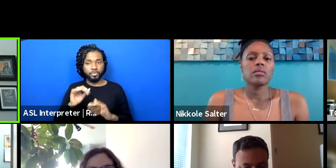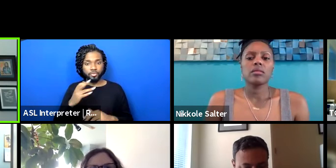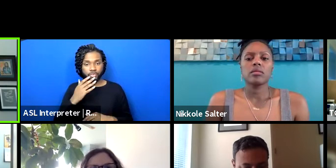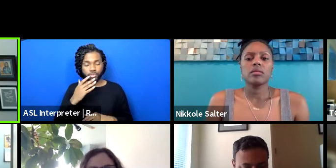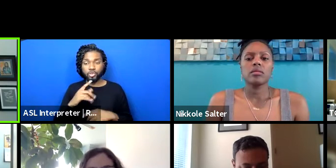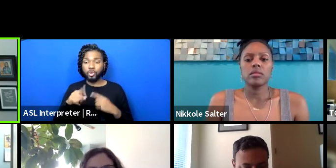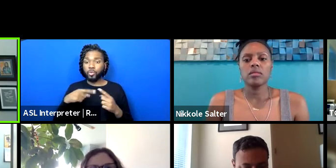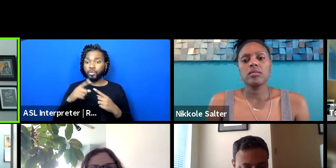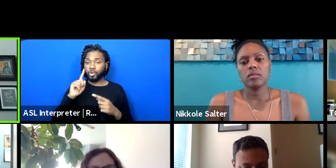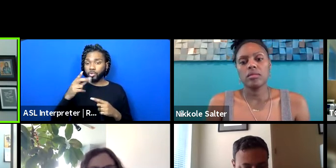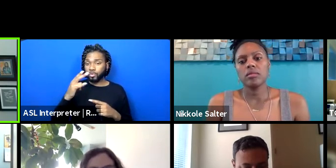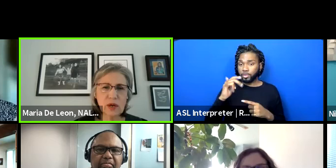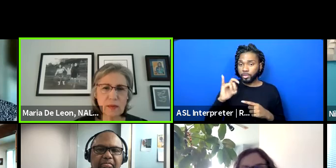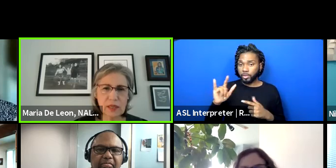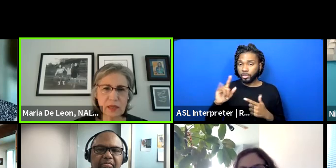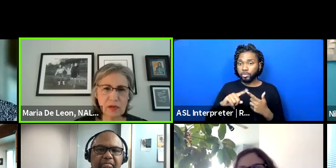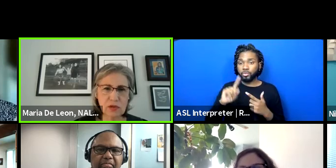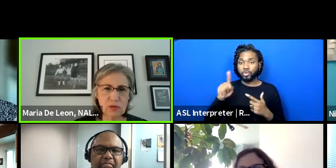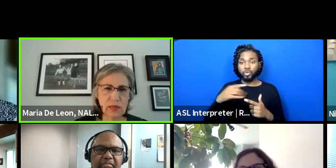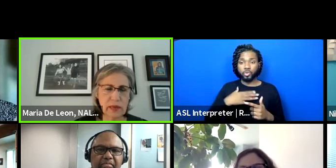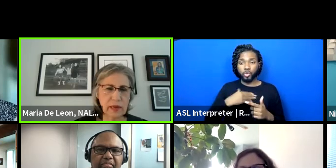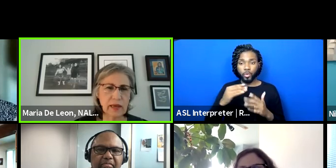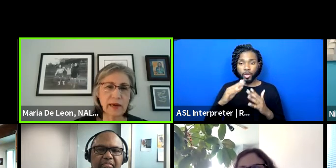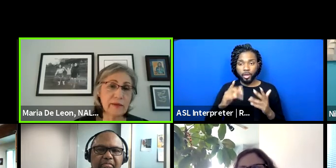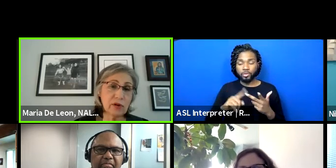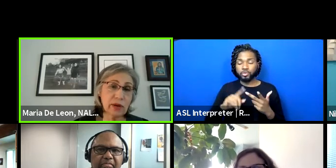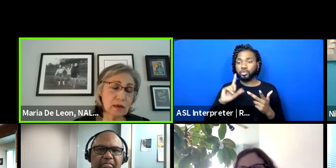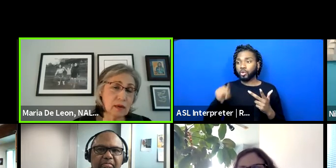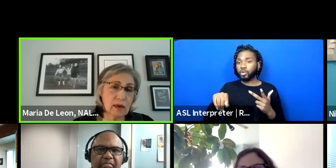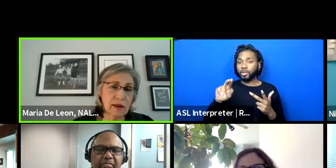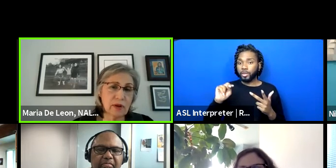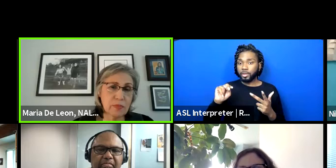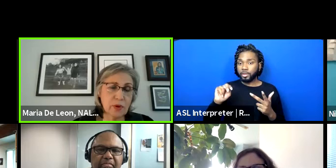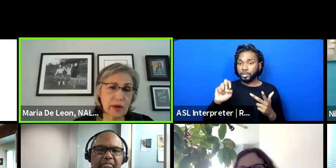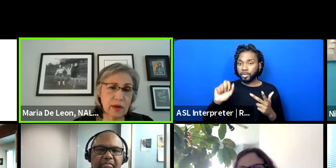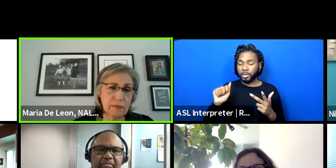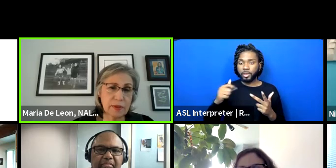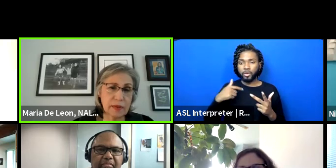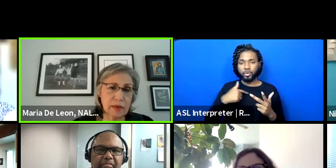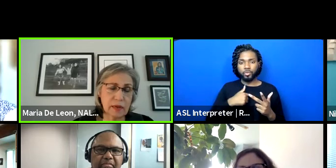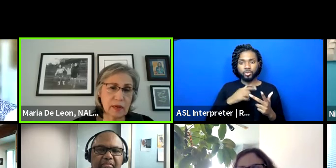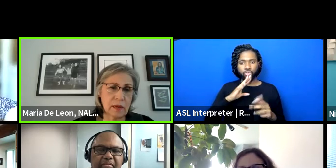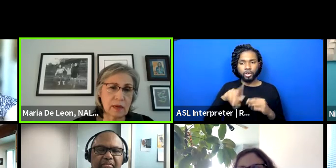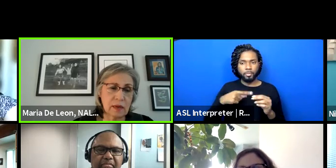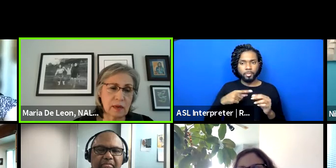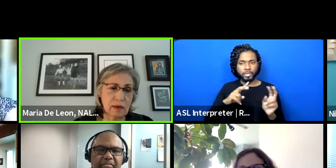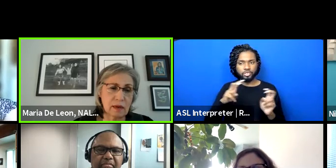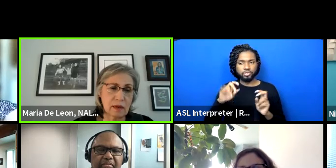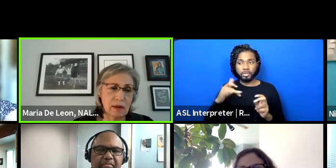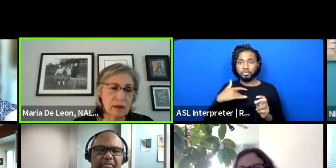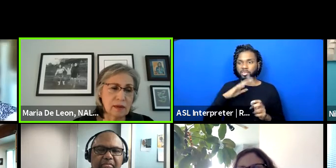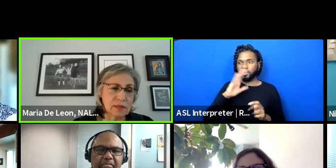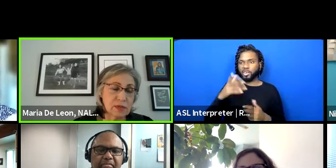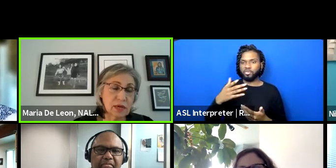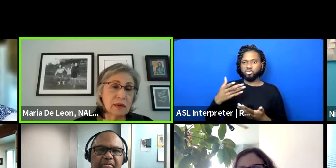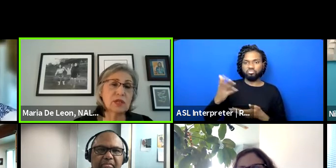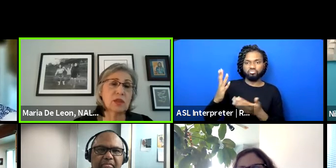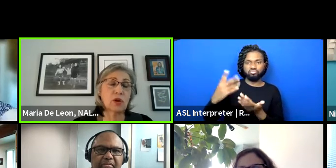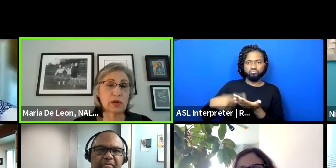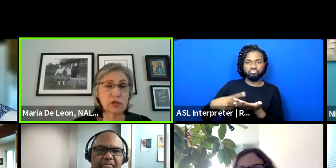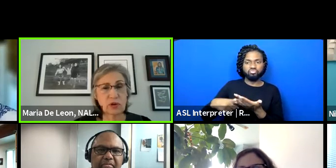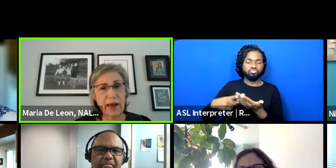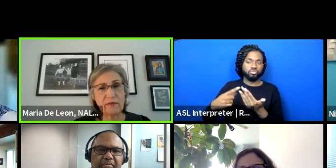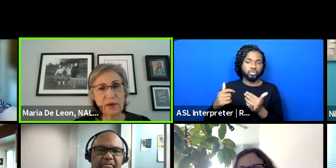White House, when we go to the NEA, we talk about the issues that never get brought up in